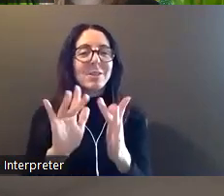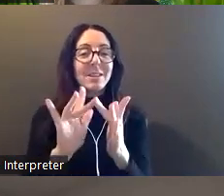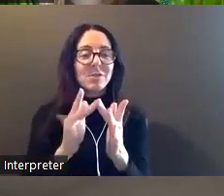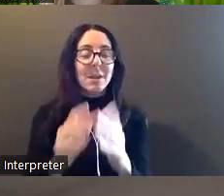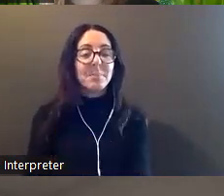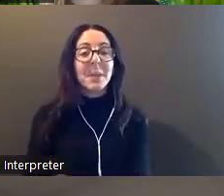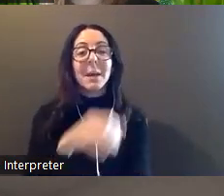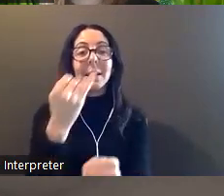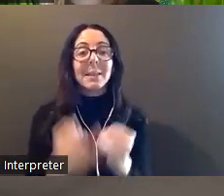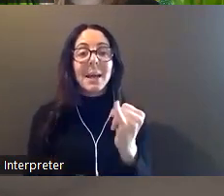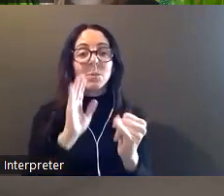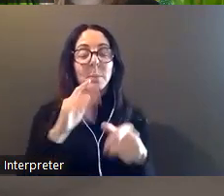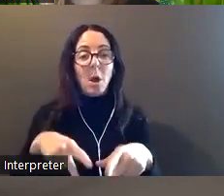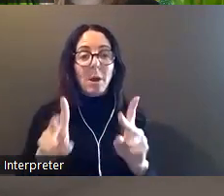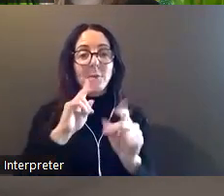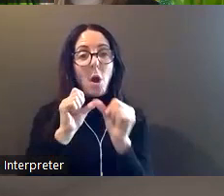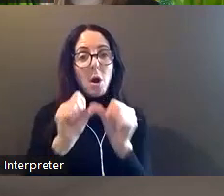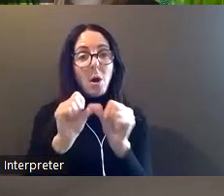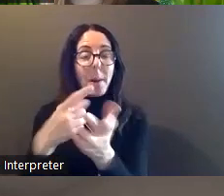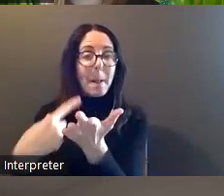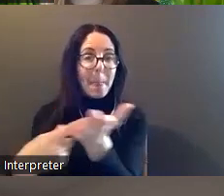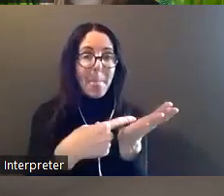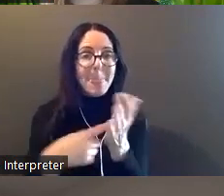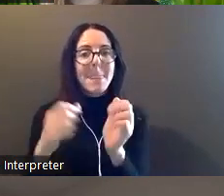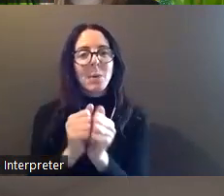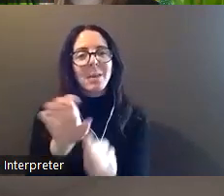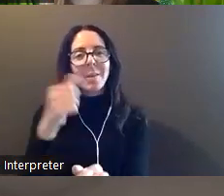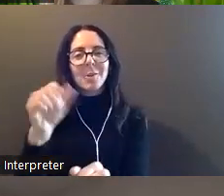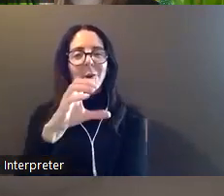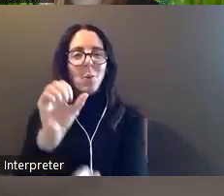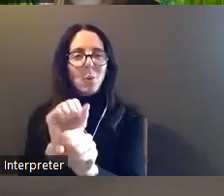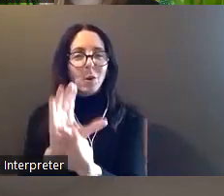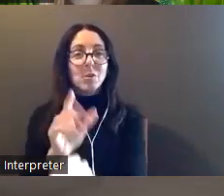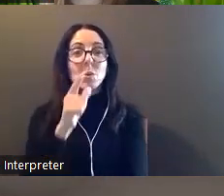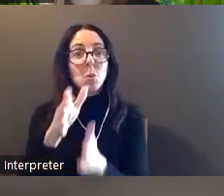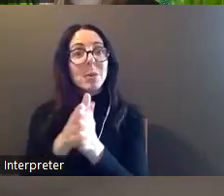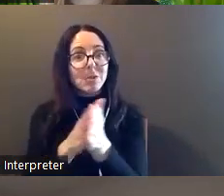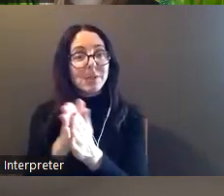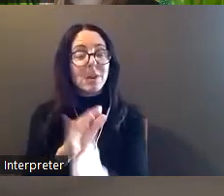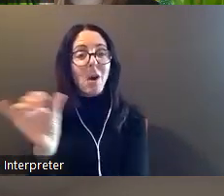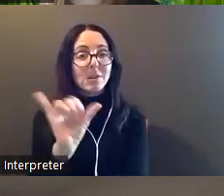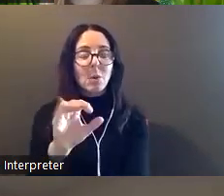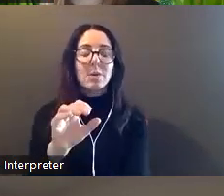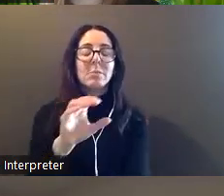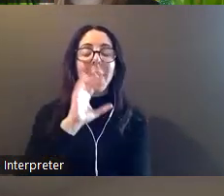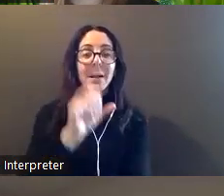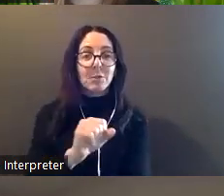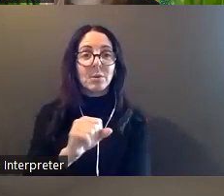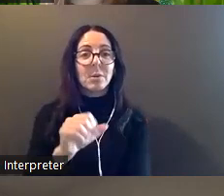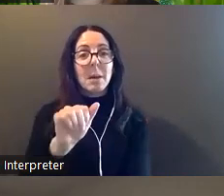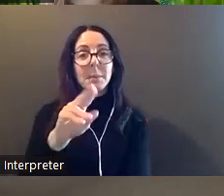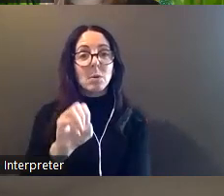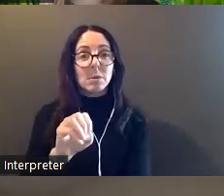have opportunities for ongoing dialogue with colleagues interested in elder abuse in the form of a monthly